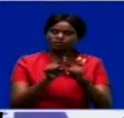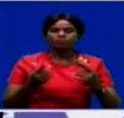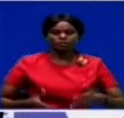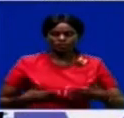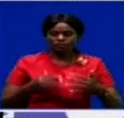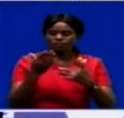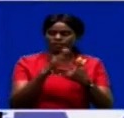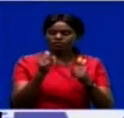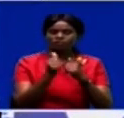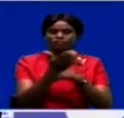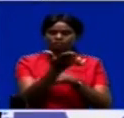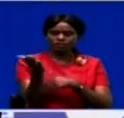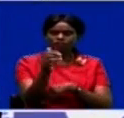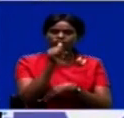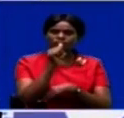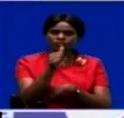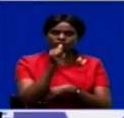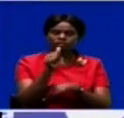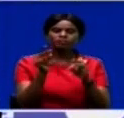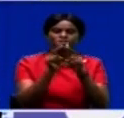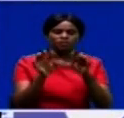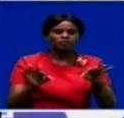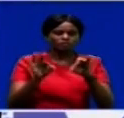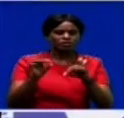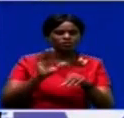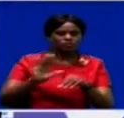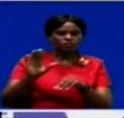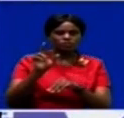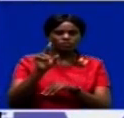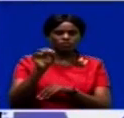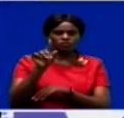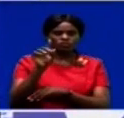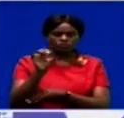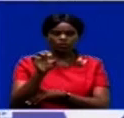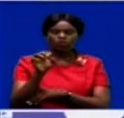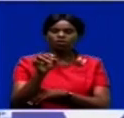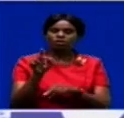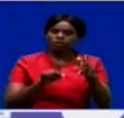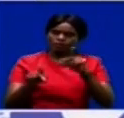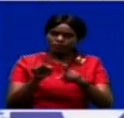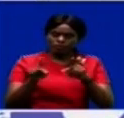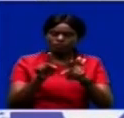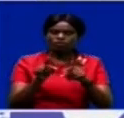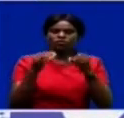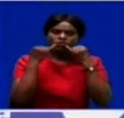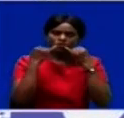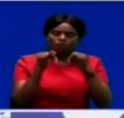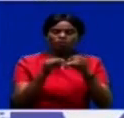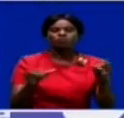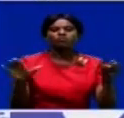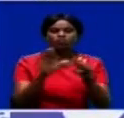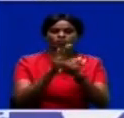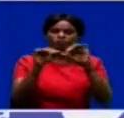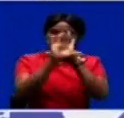The media plays an important role in ensuring that citizens are well informed, and also